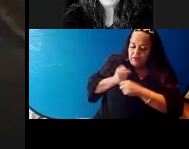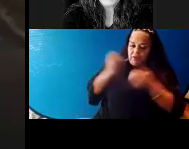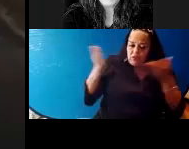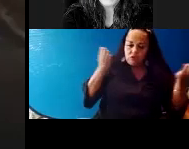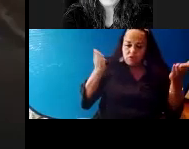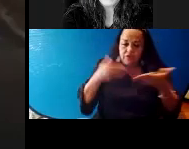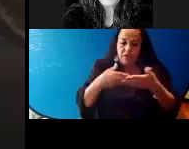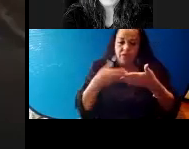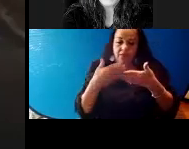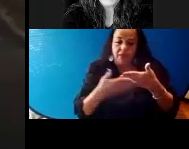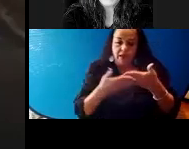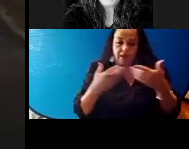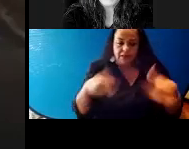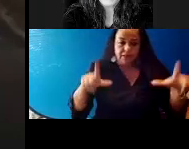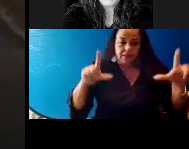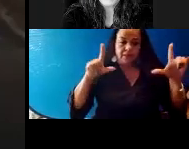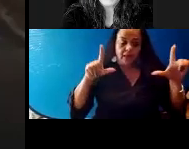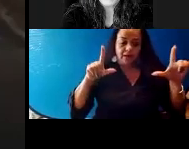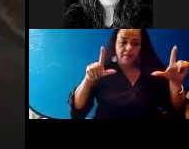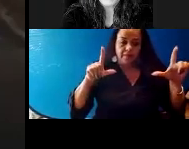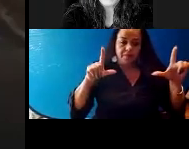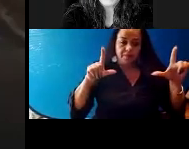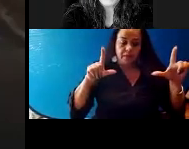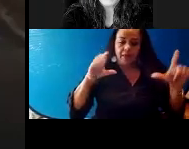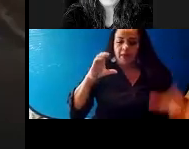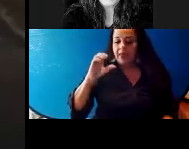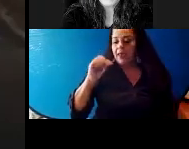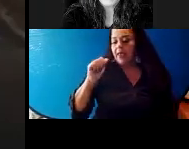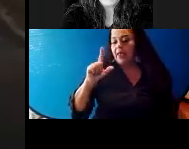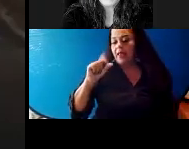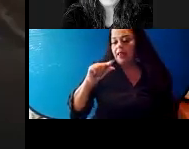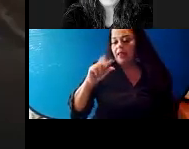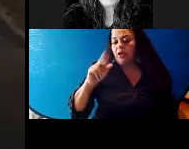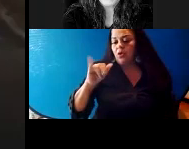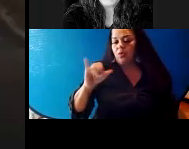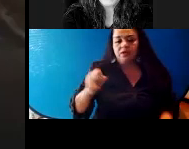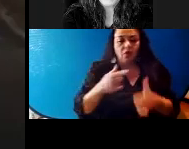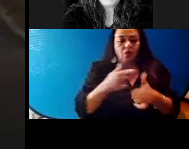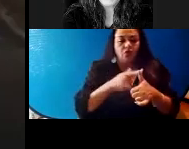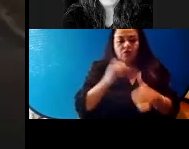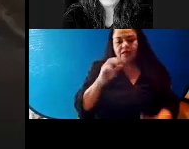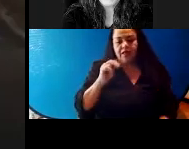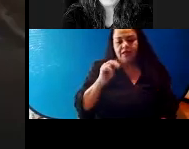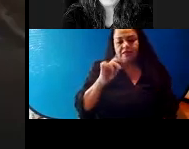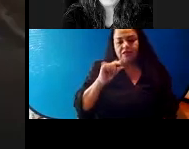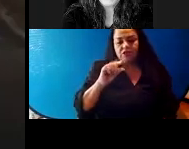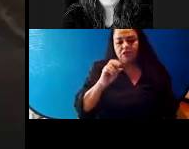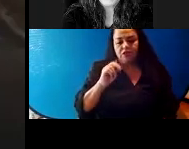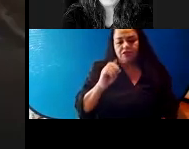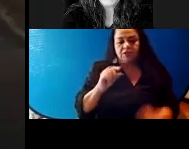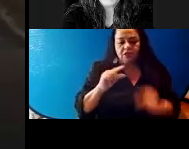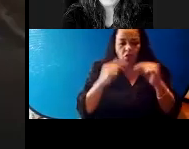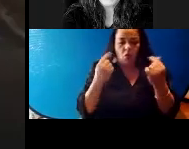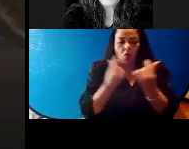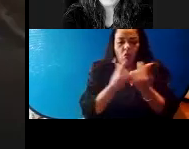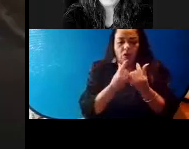one. The next up is Calgary's first Indigenous court. And so this is in Canada. And just